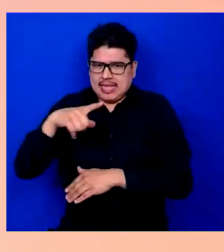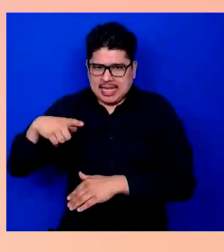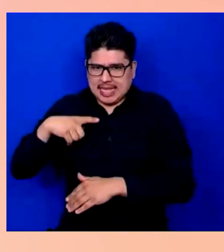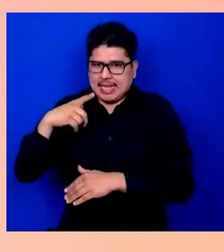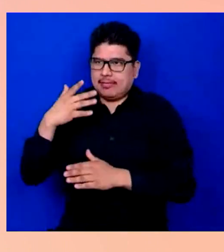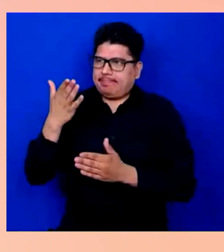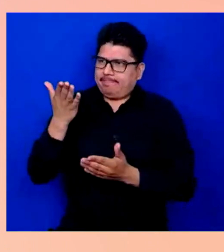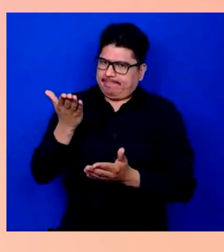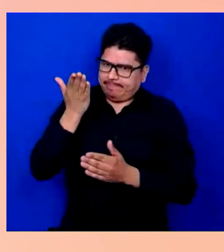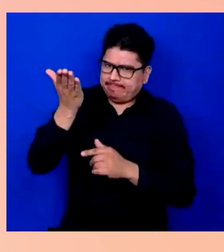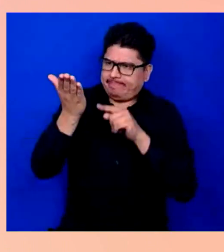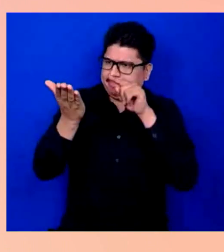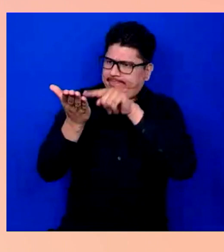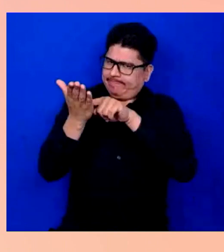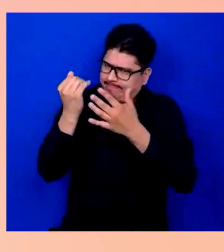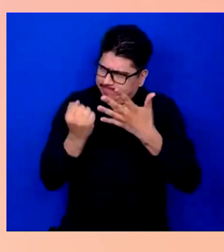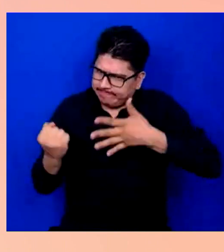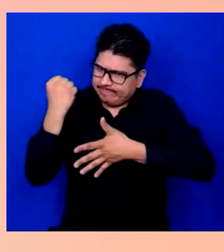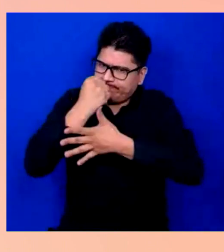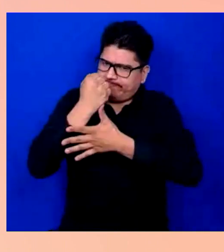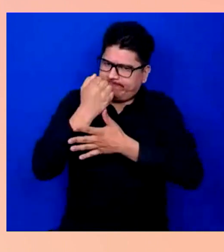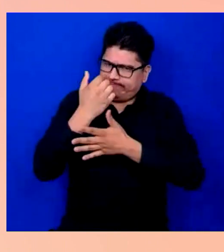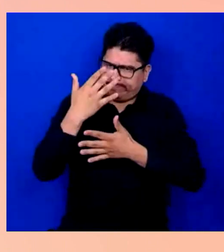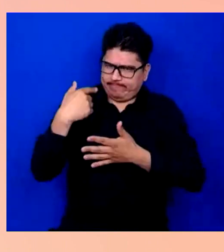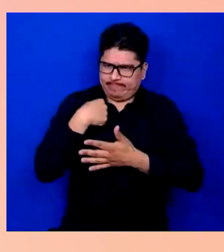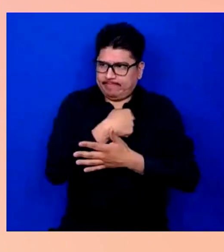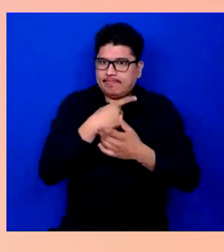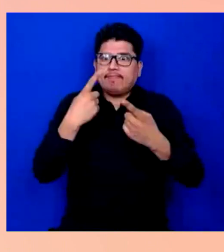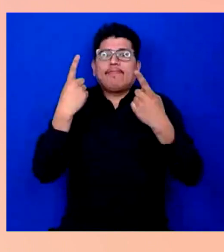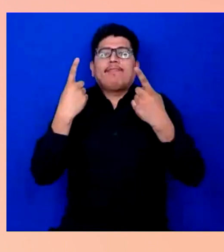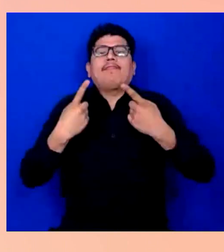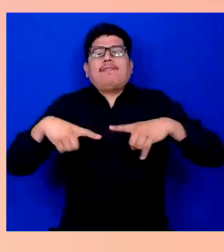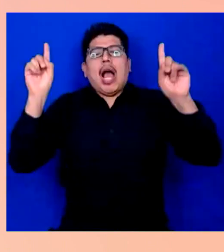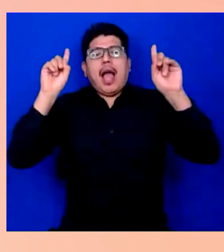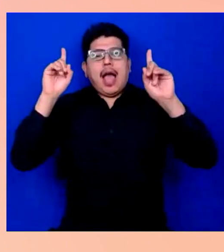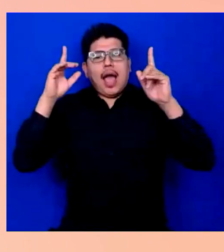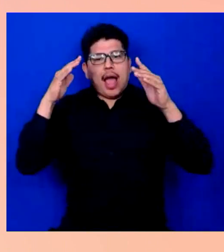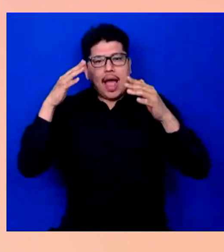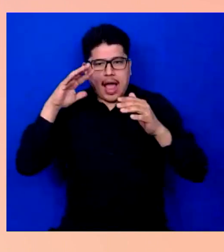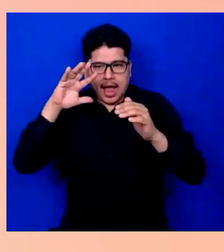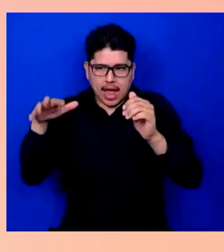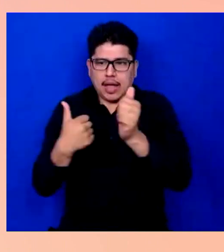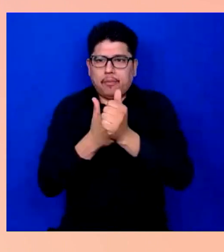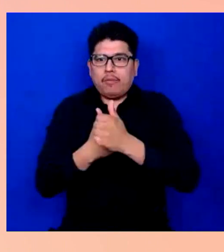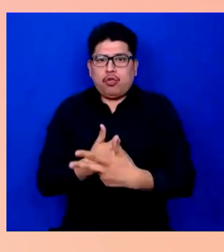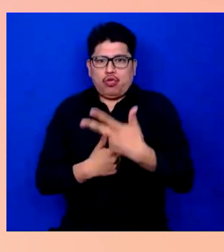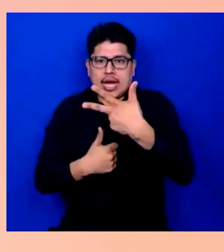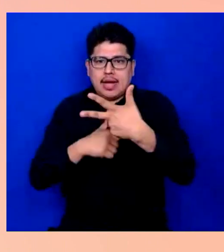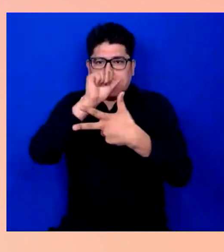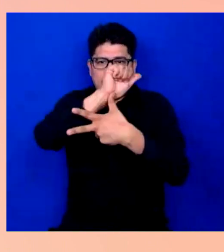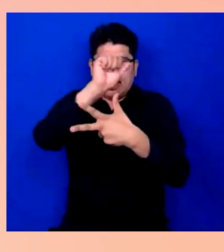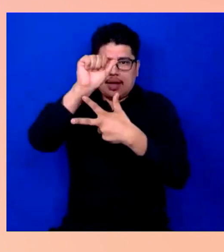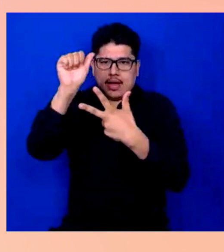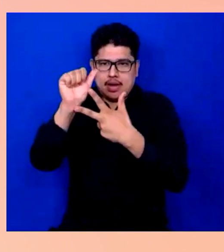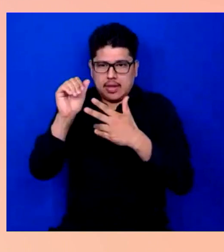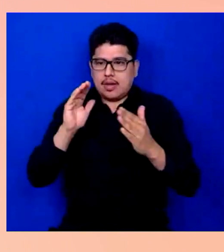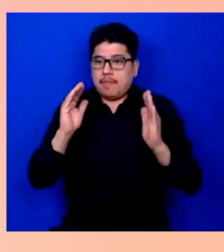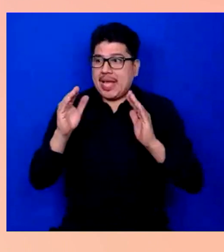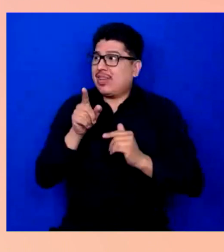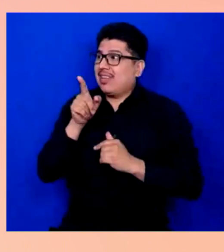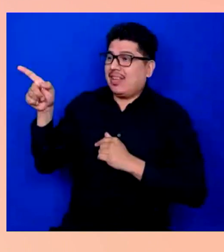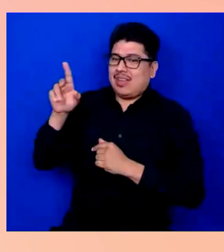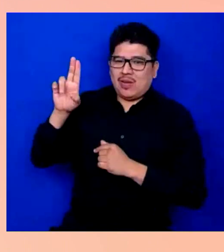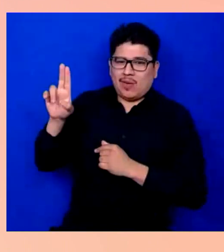us finally, we are now catching up as for the compared to the US on accessibility